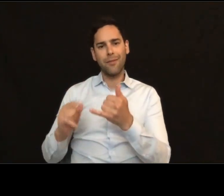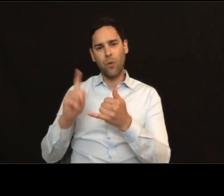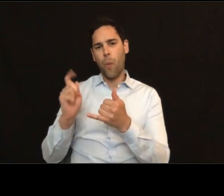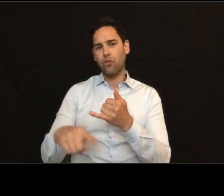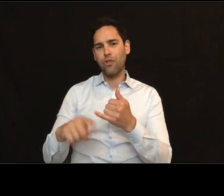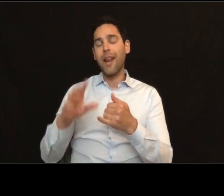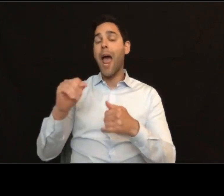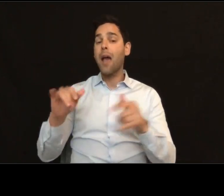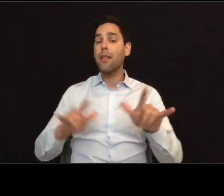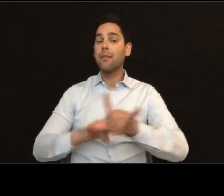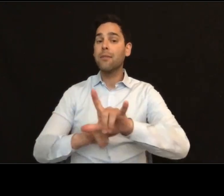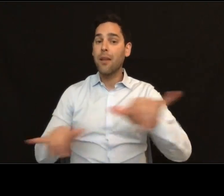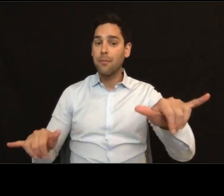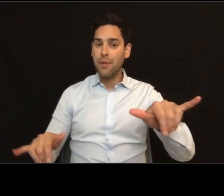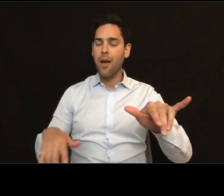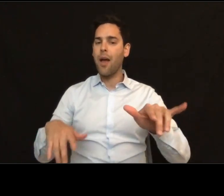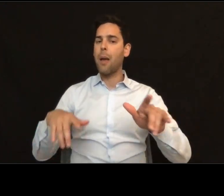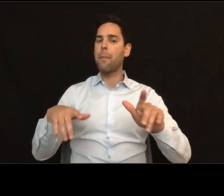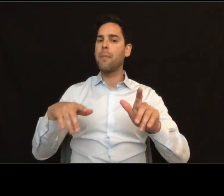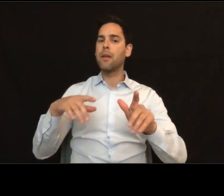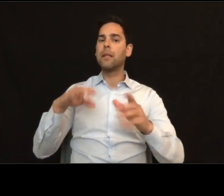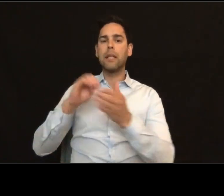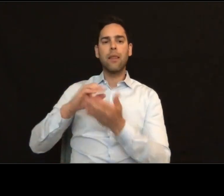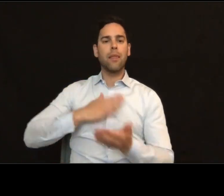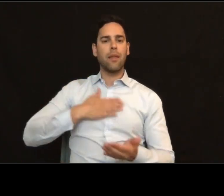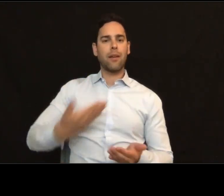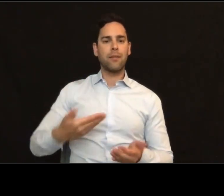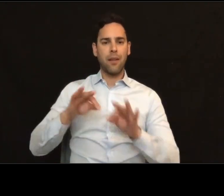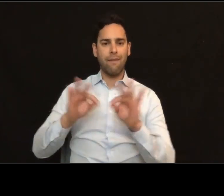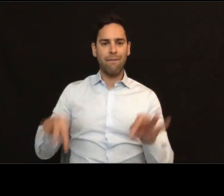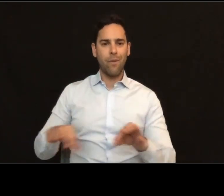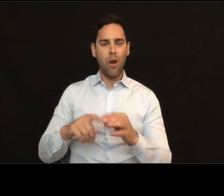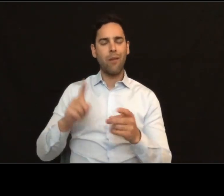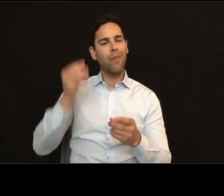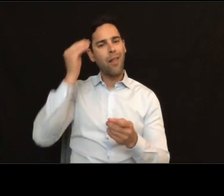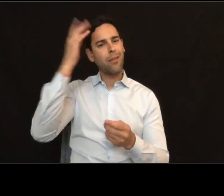of lumping people into however many categories.